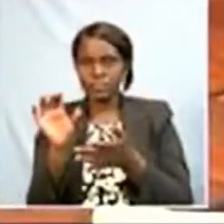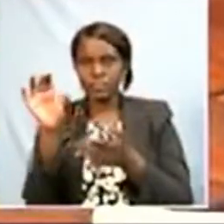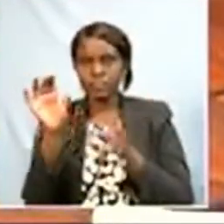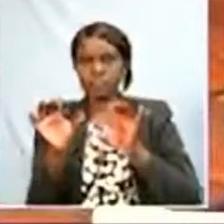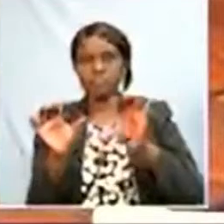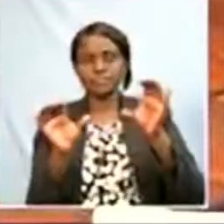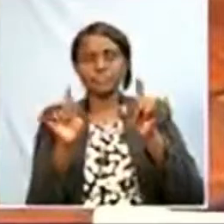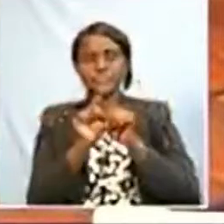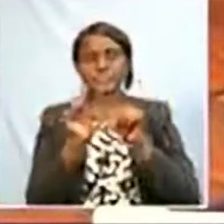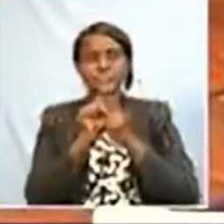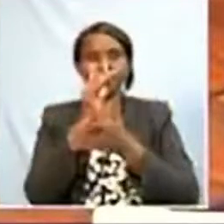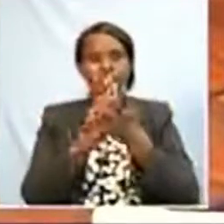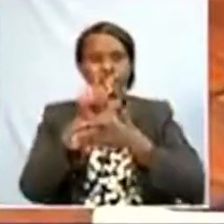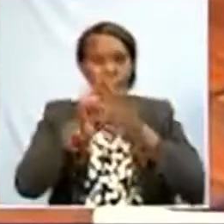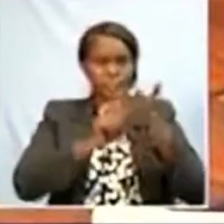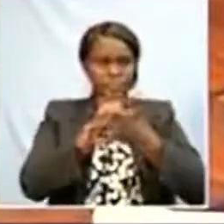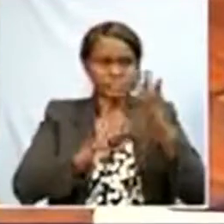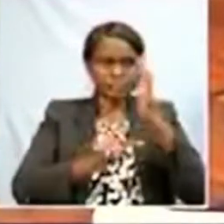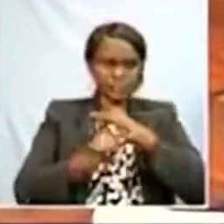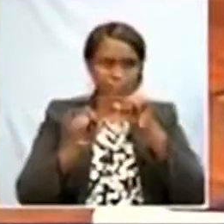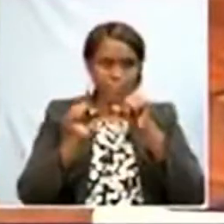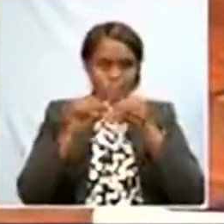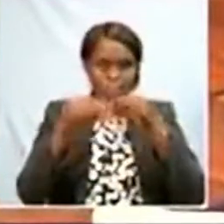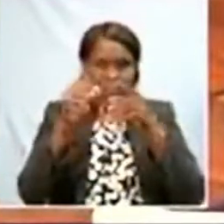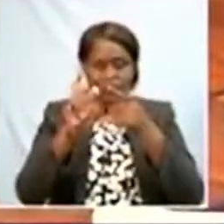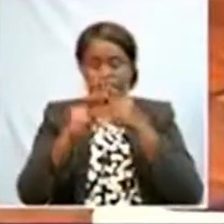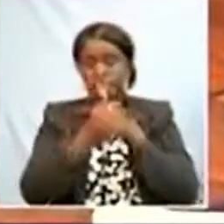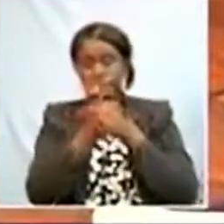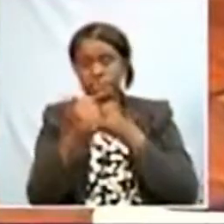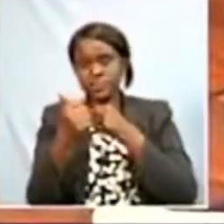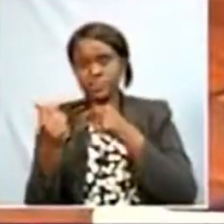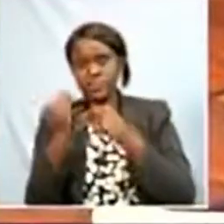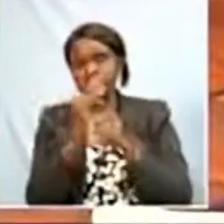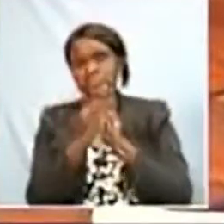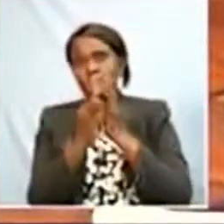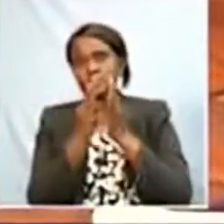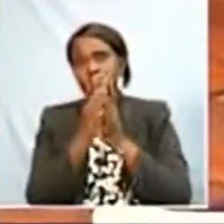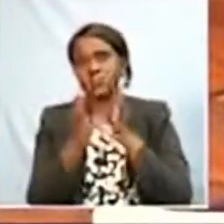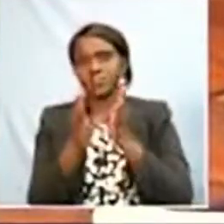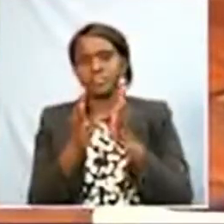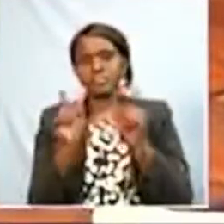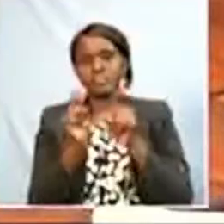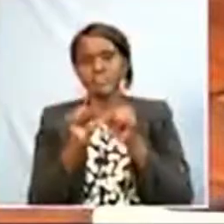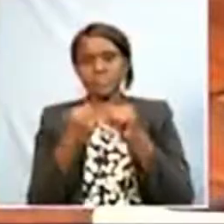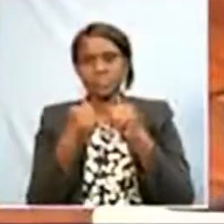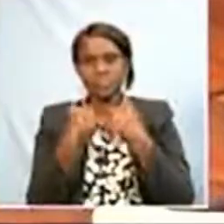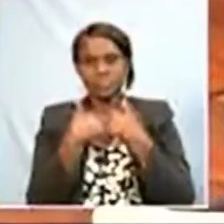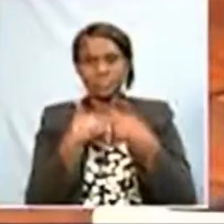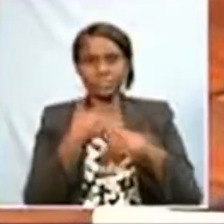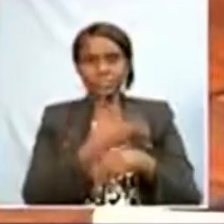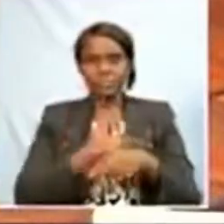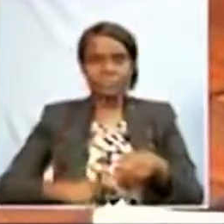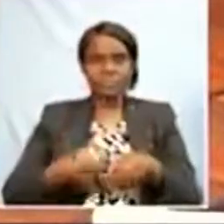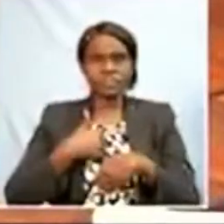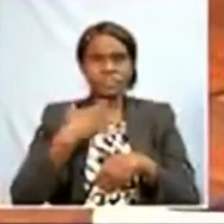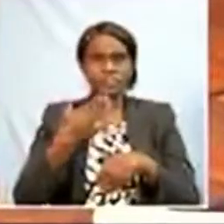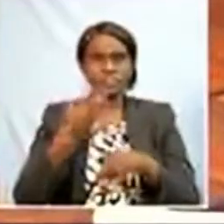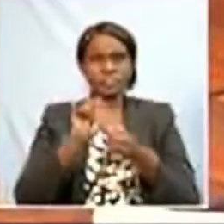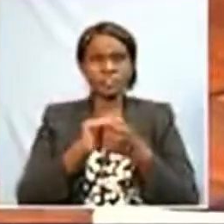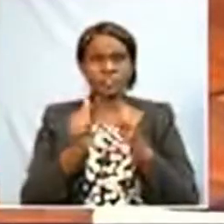and some terminated and given to other contractors. So we had that serious problem